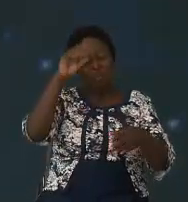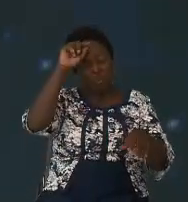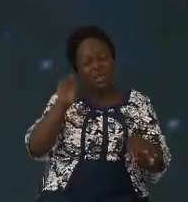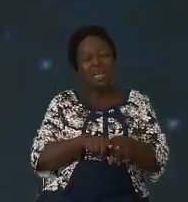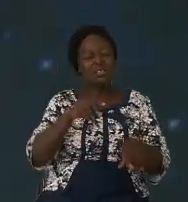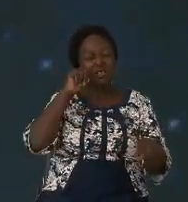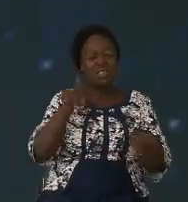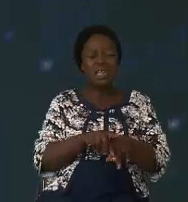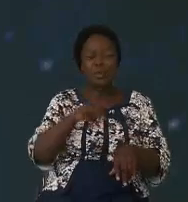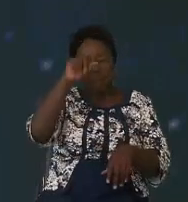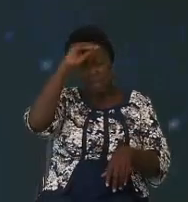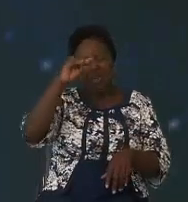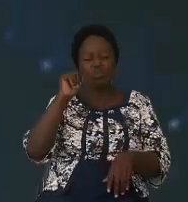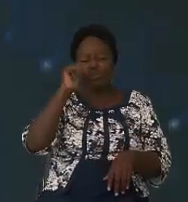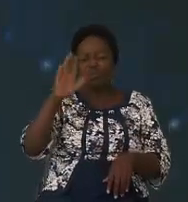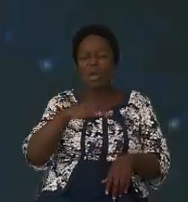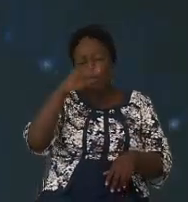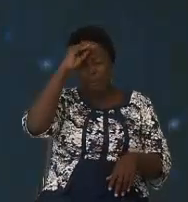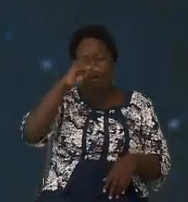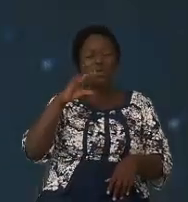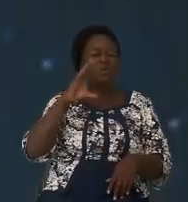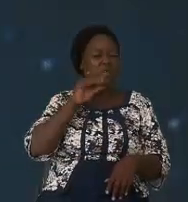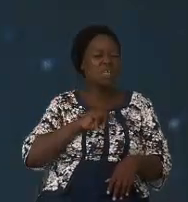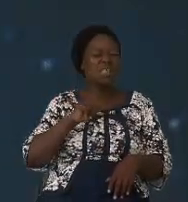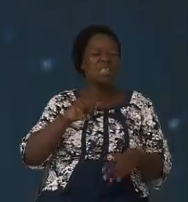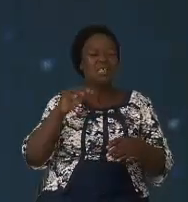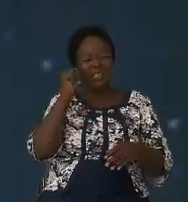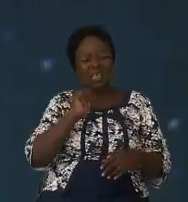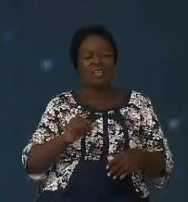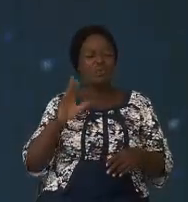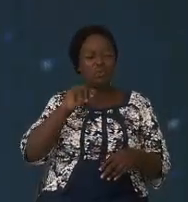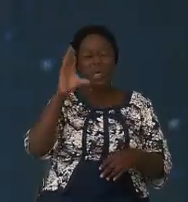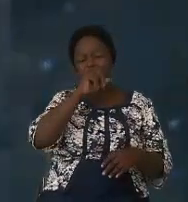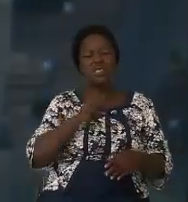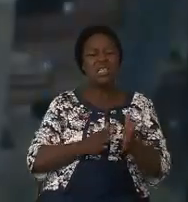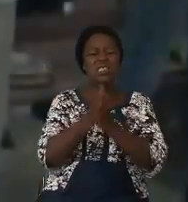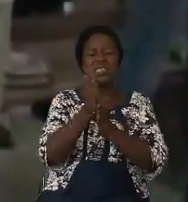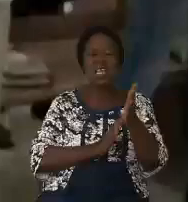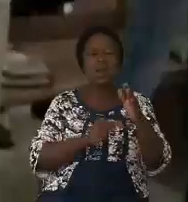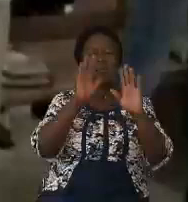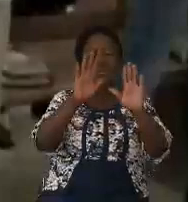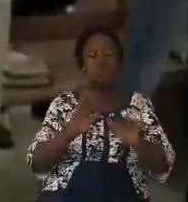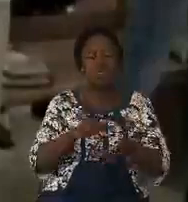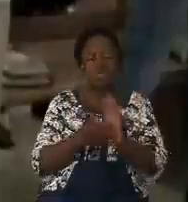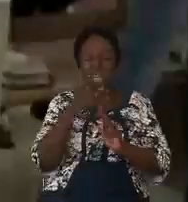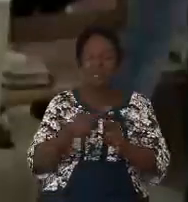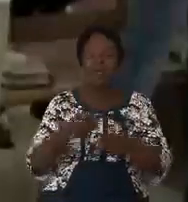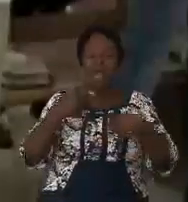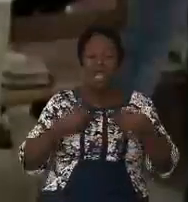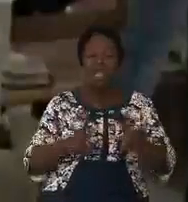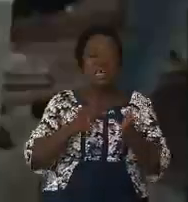I pray that no one here, brother, sister, man, woman, boy, girl, will miss